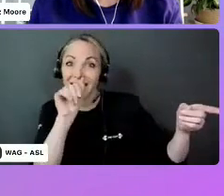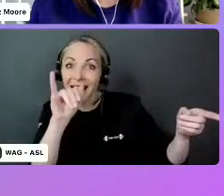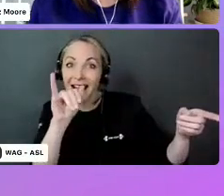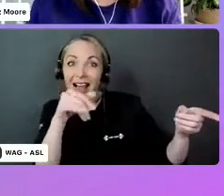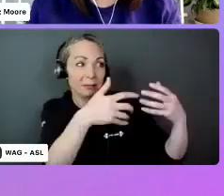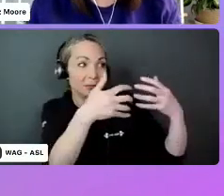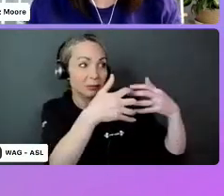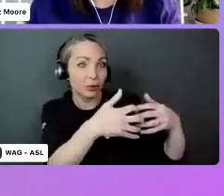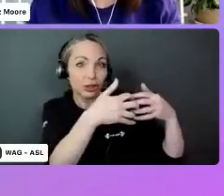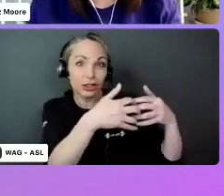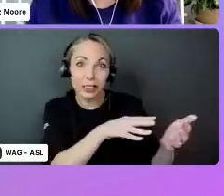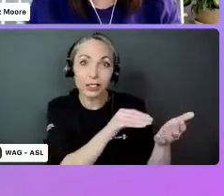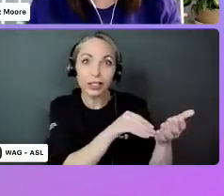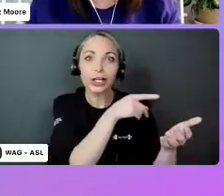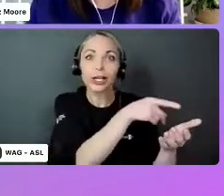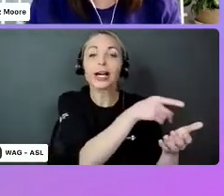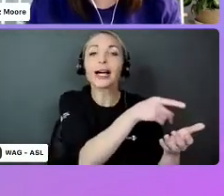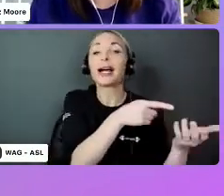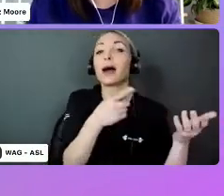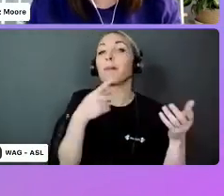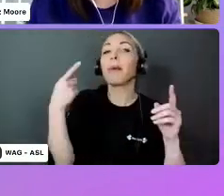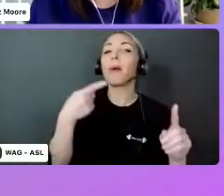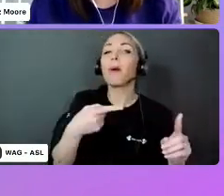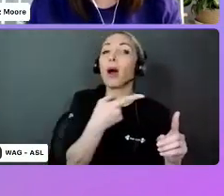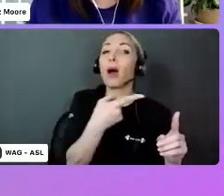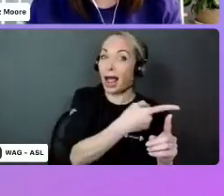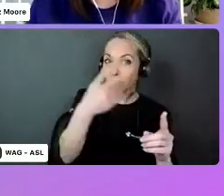direction. We say, hey, it looks